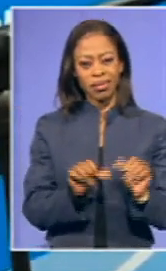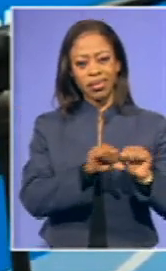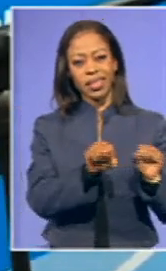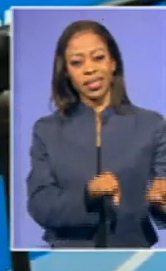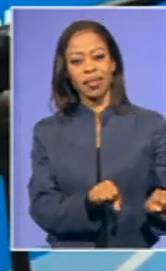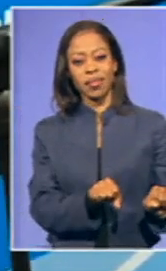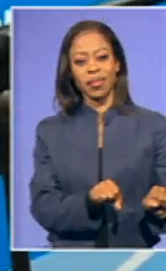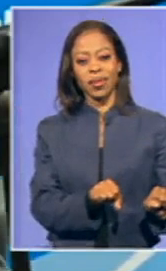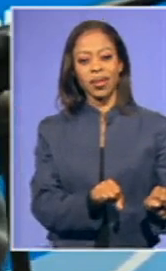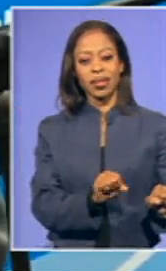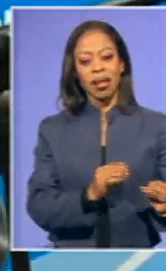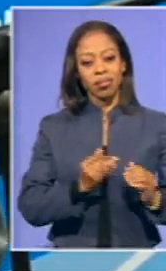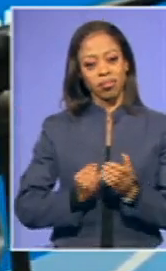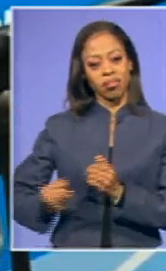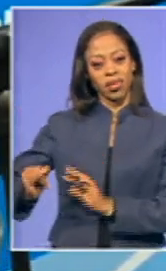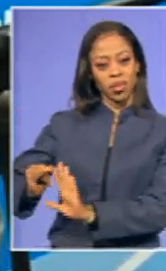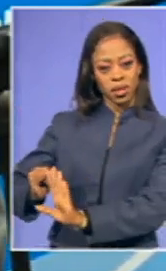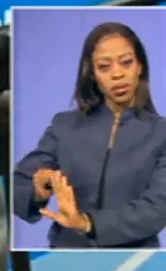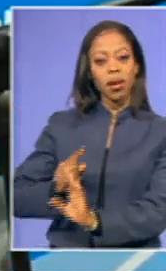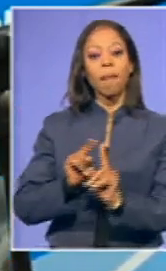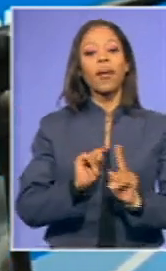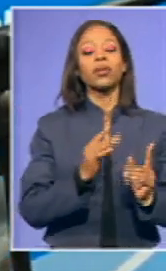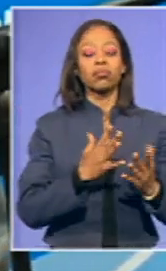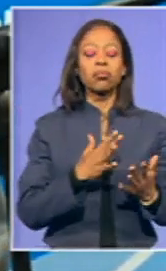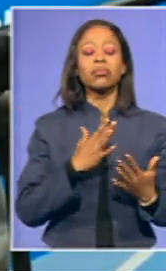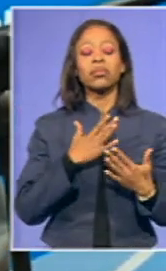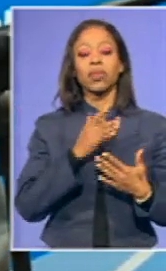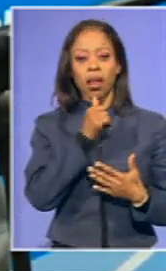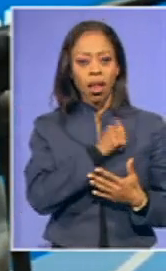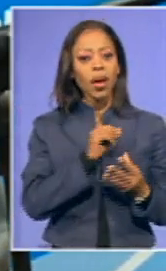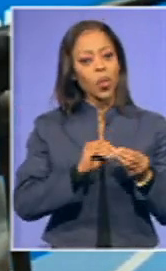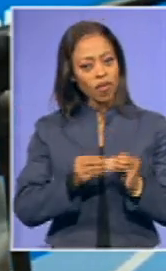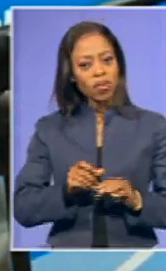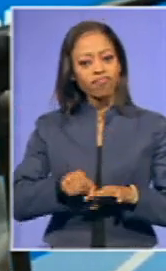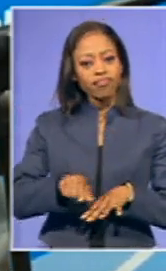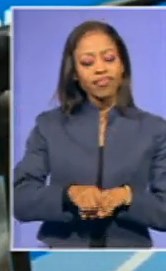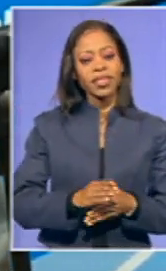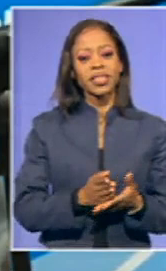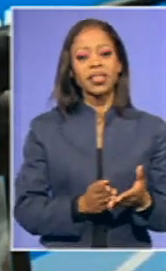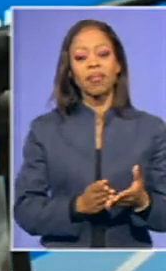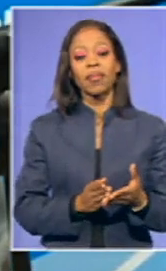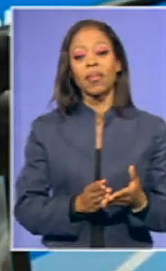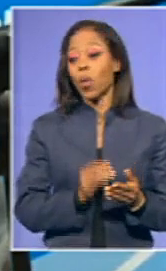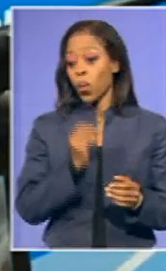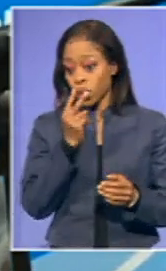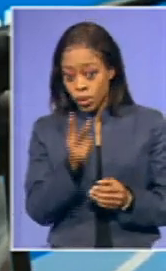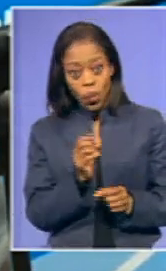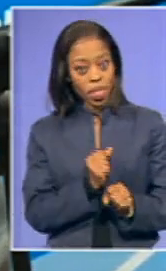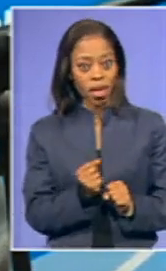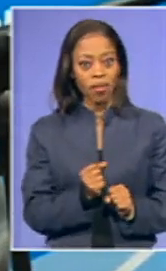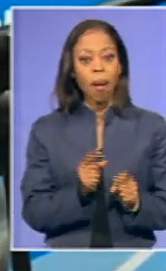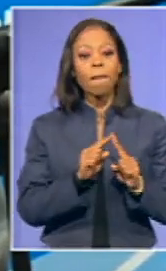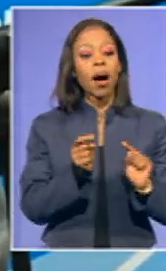outside emergency. So we've won in terms of we are able to fix some of the leaks we wouldn't have fixed because of what transpired. And we